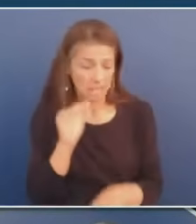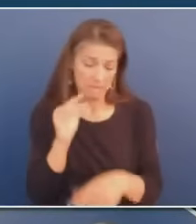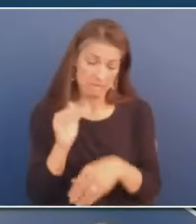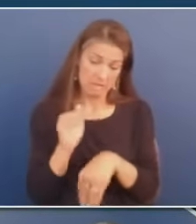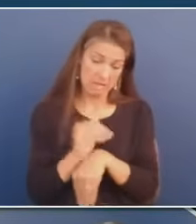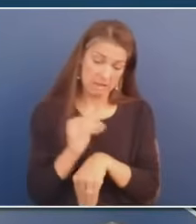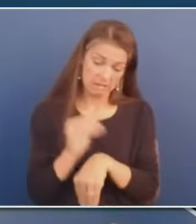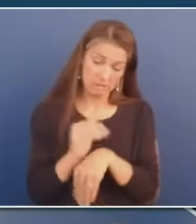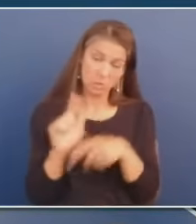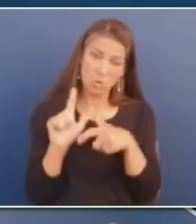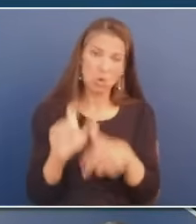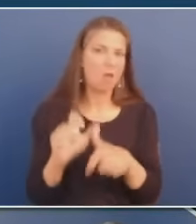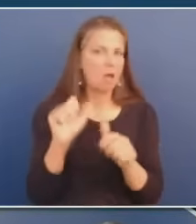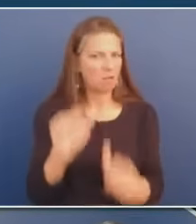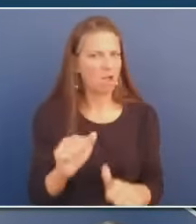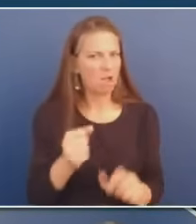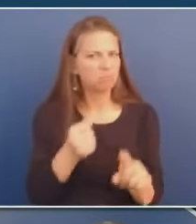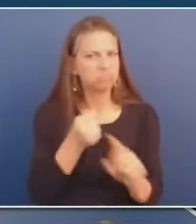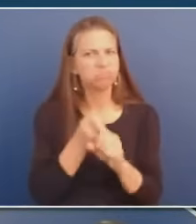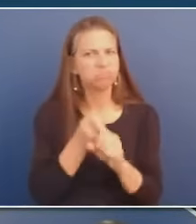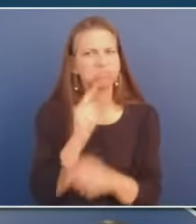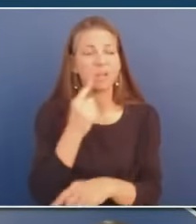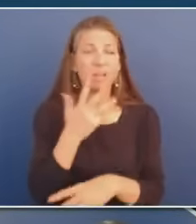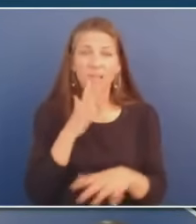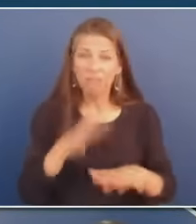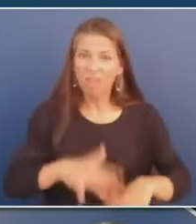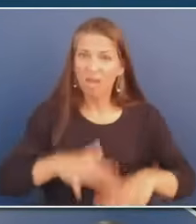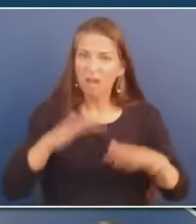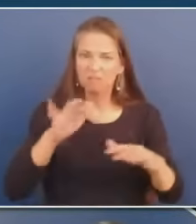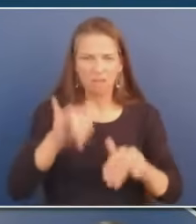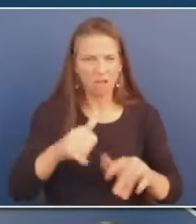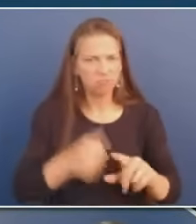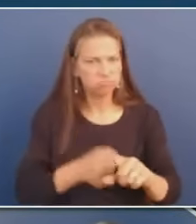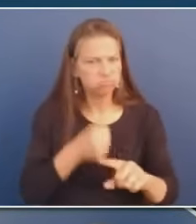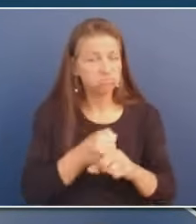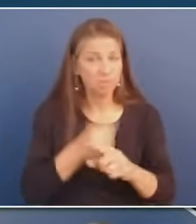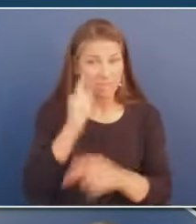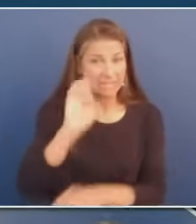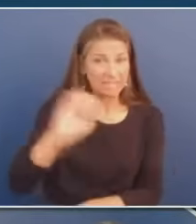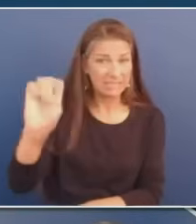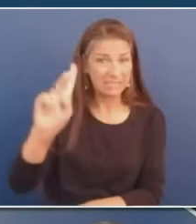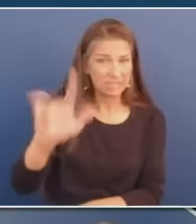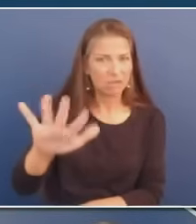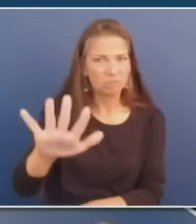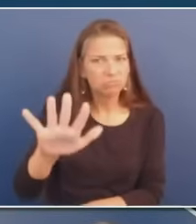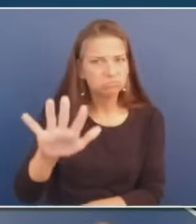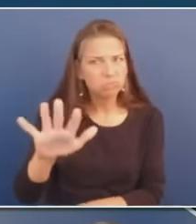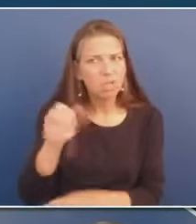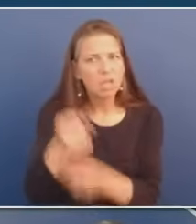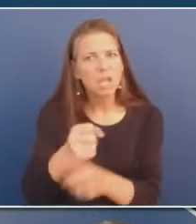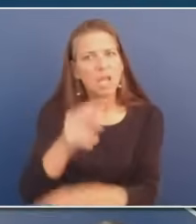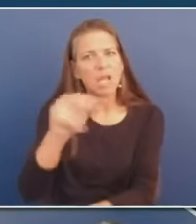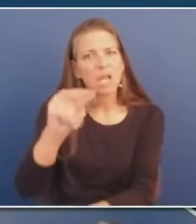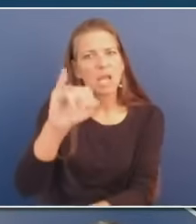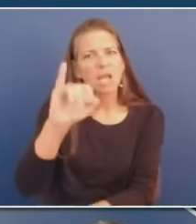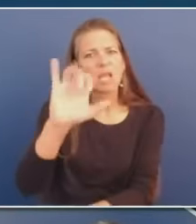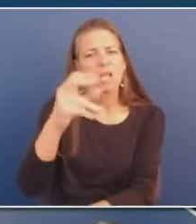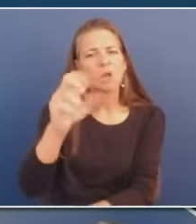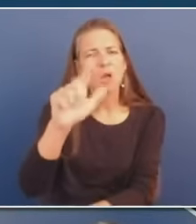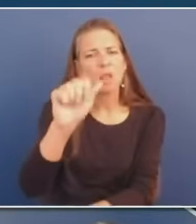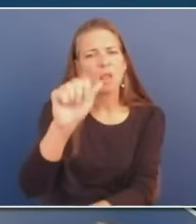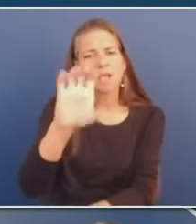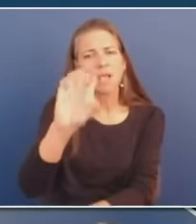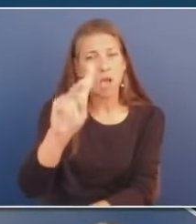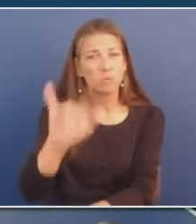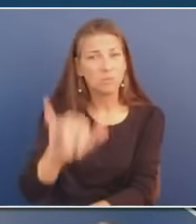be. Nighttime flooding hit eastern Kentucky in really tough ways. Hit Nicholas County several years